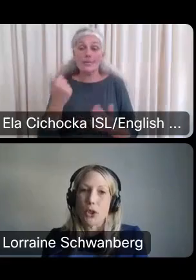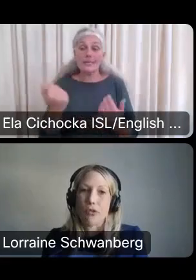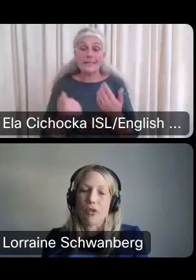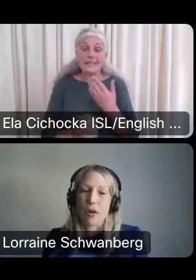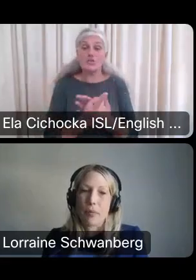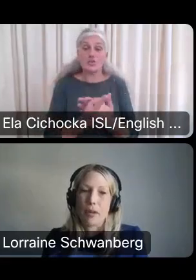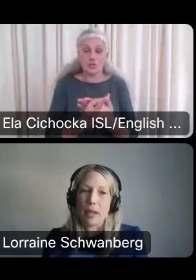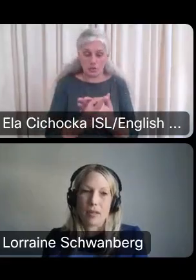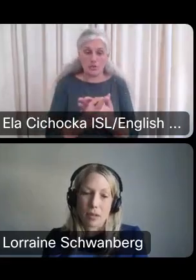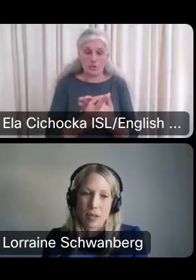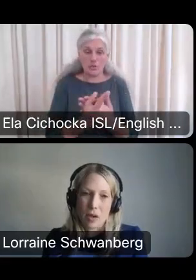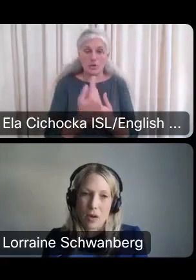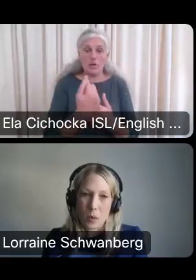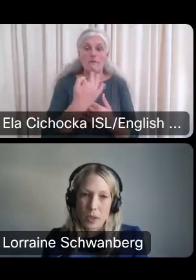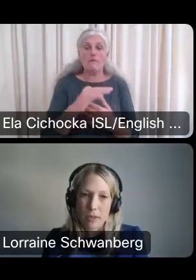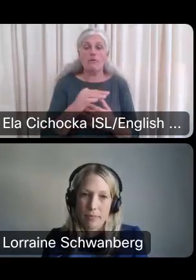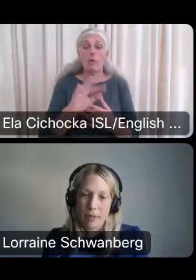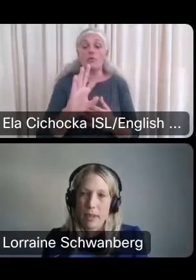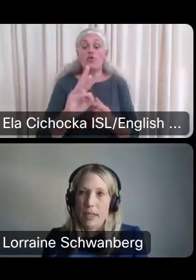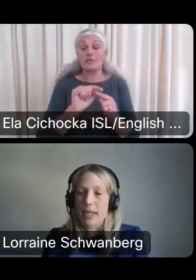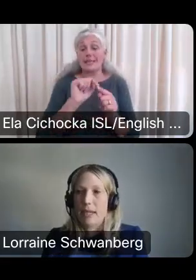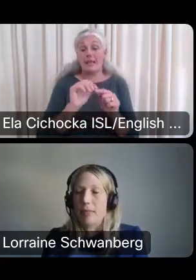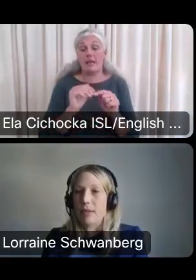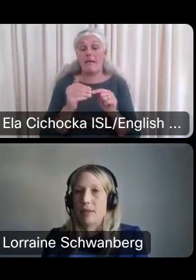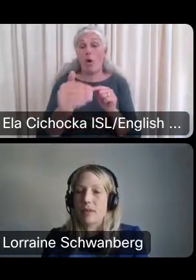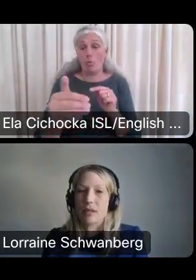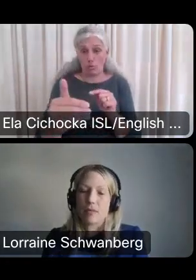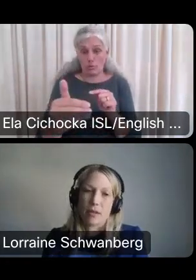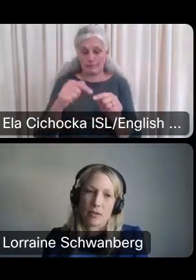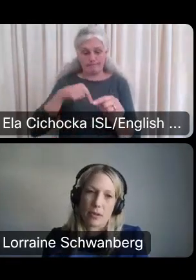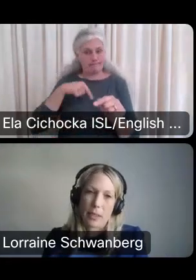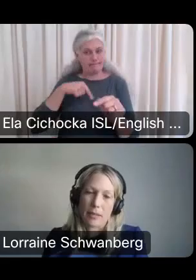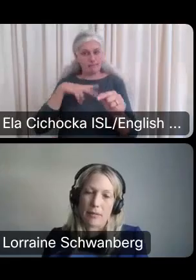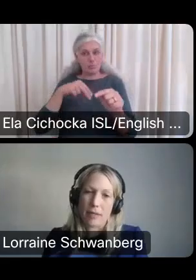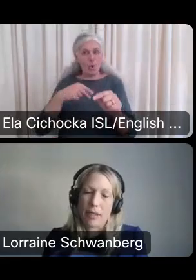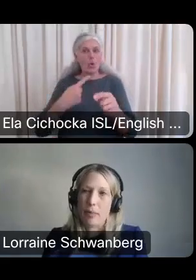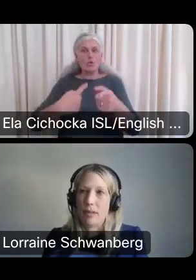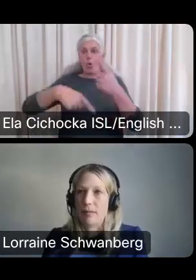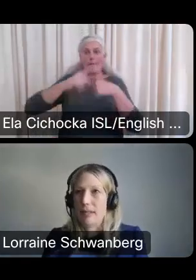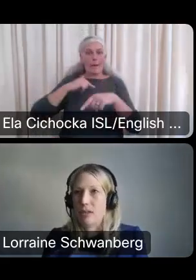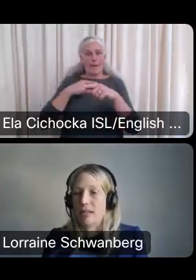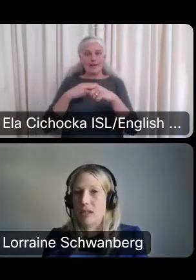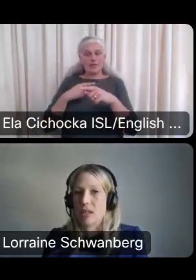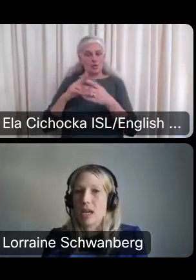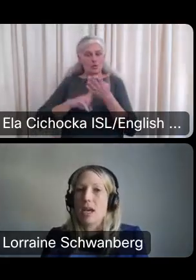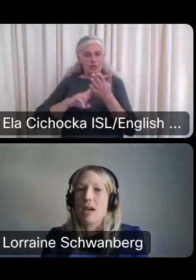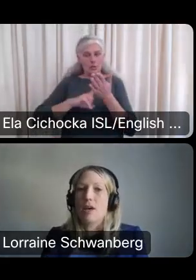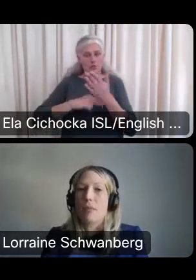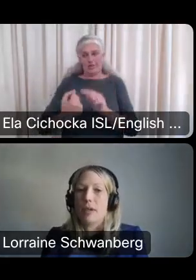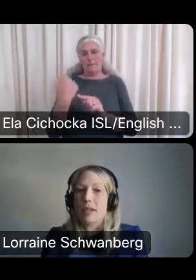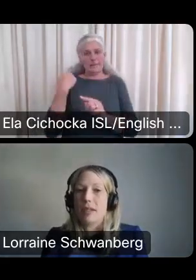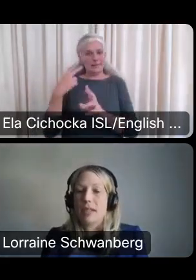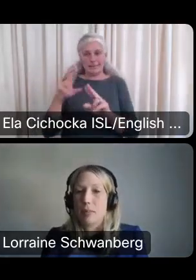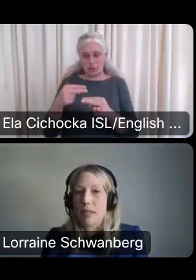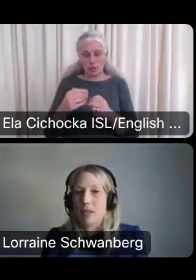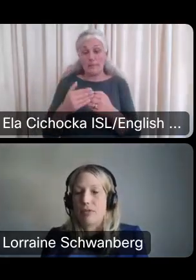occur from next Thursday onwards. So it's not a retrospective piece of legislation. But I think